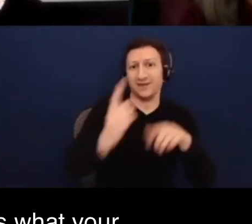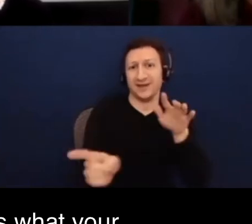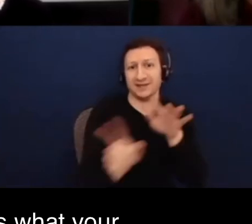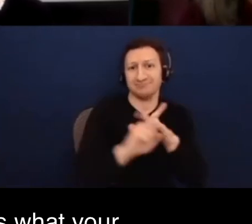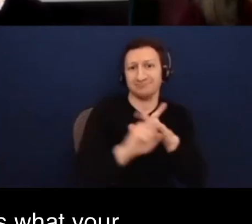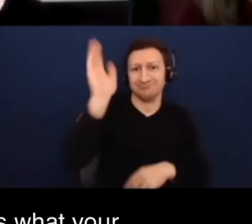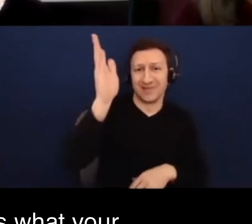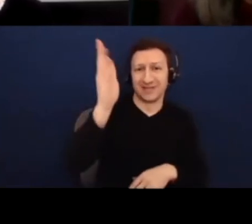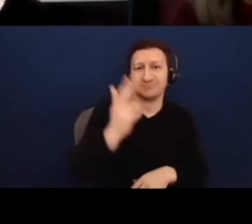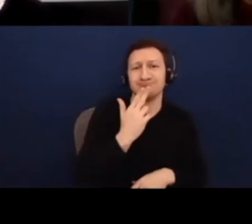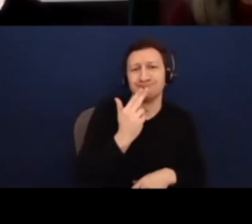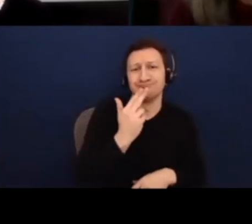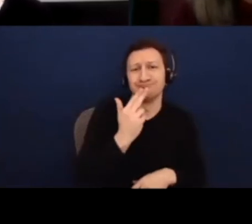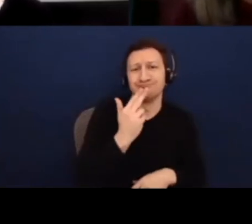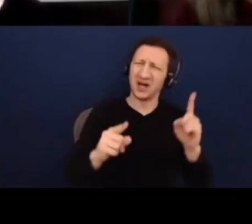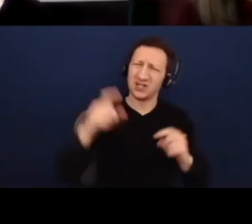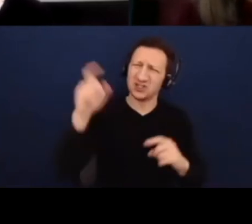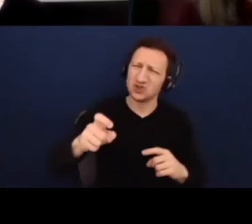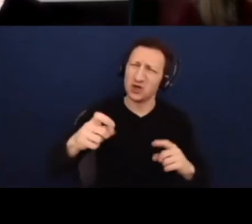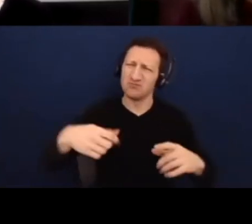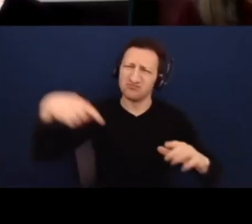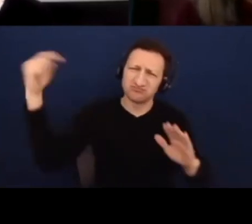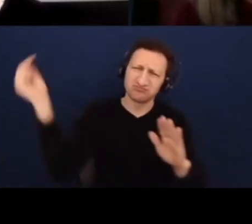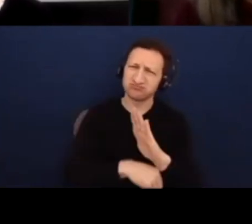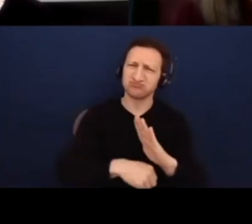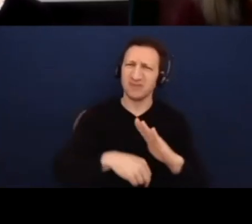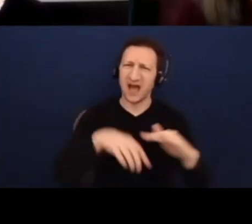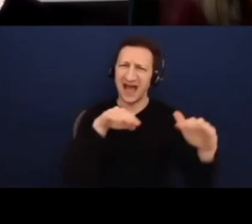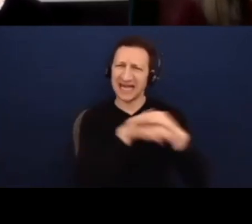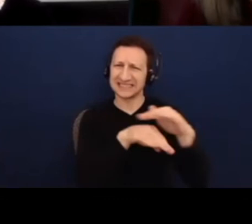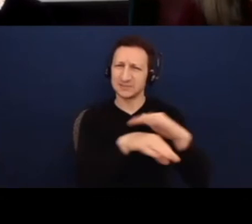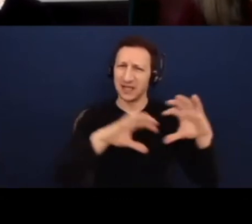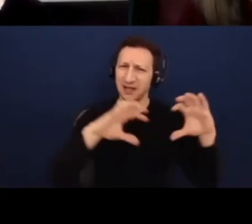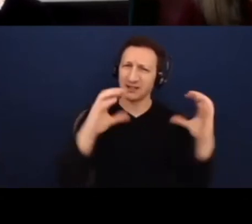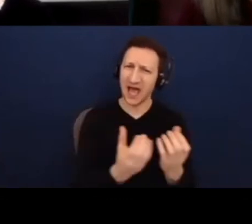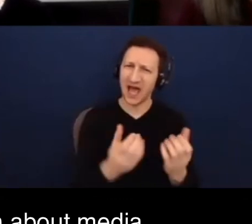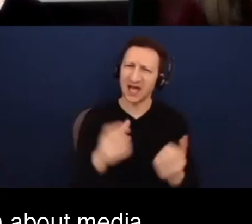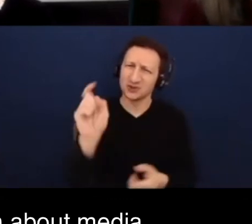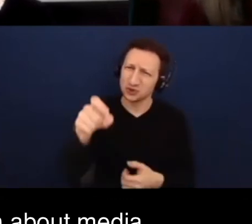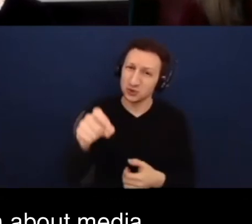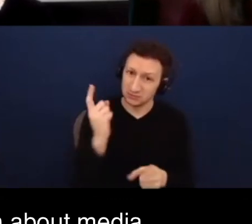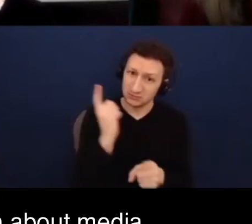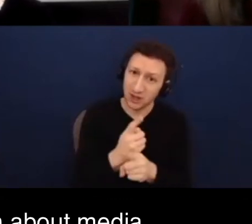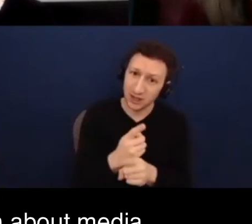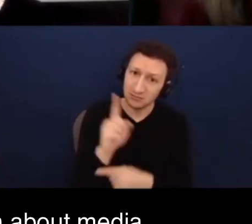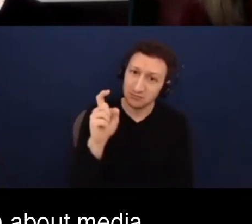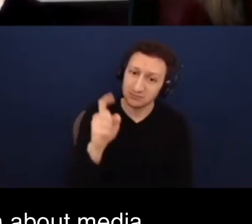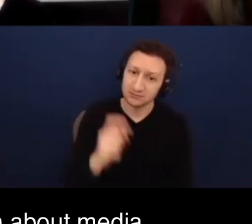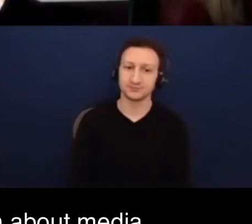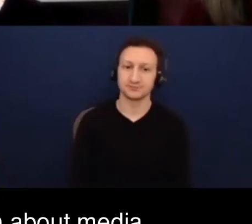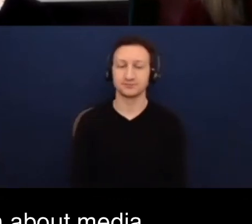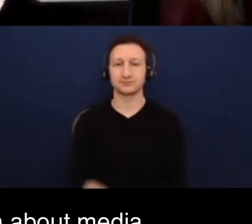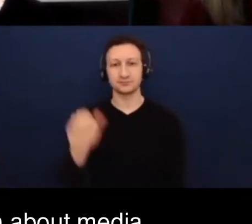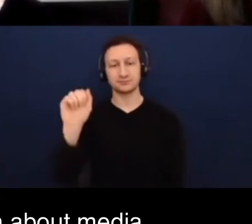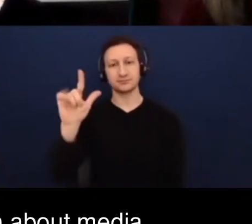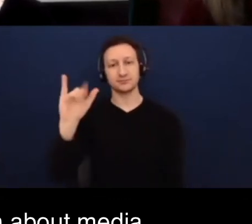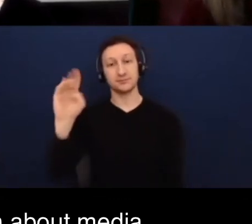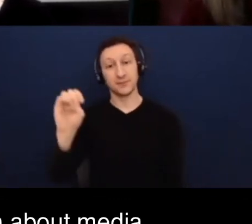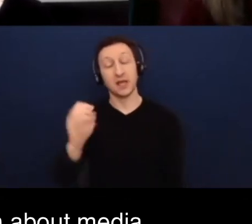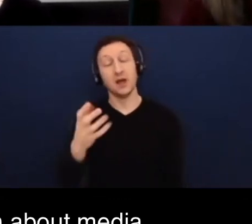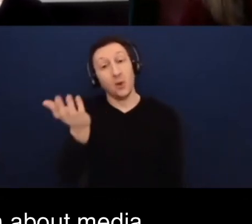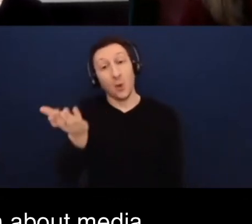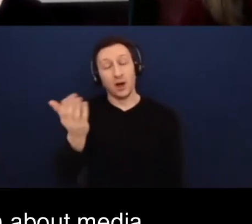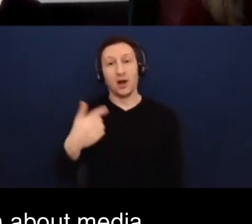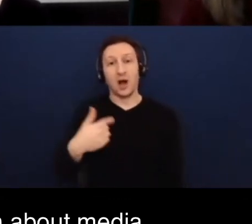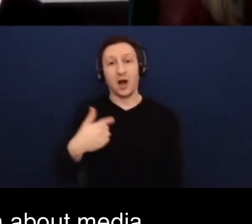on that. Well, I think it's very important that we don't think about, and I don't teach about media access as a